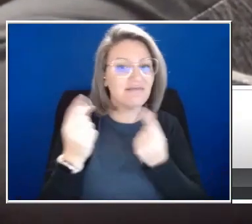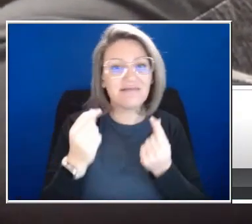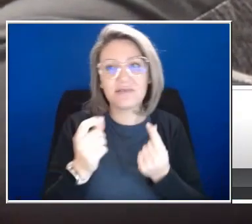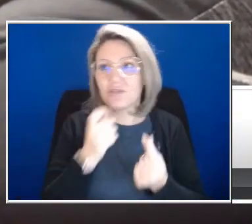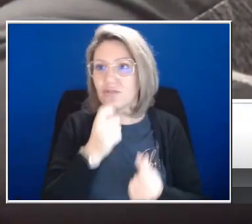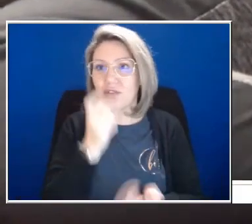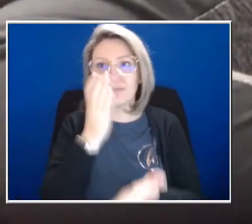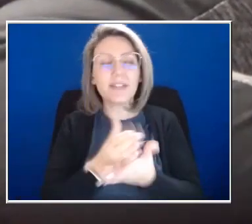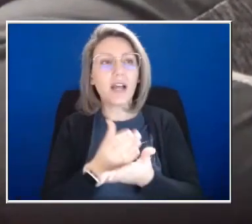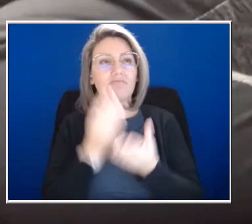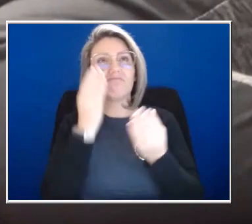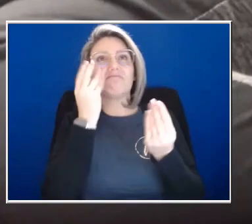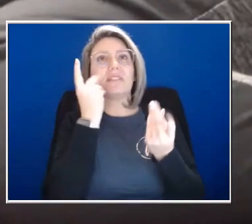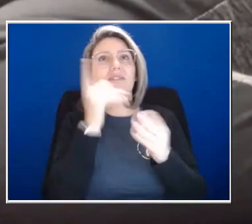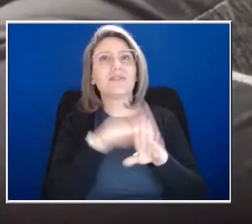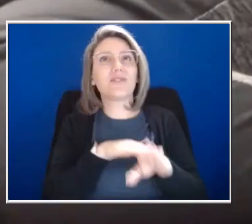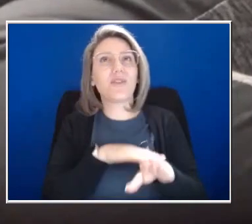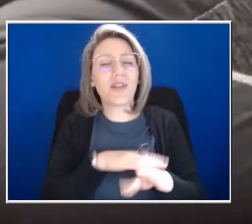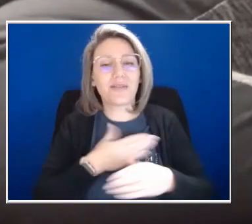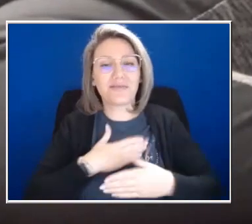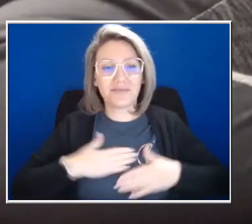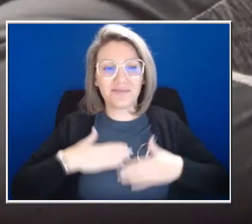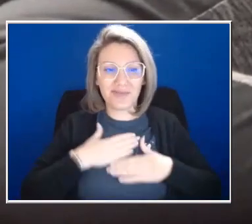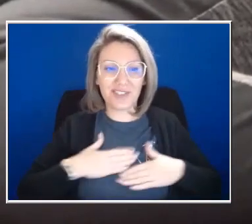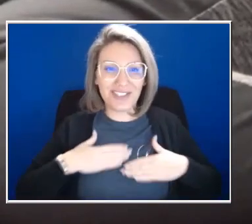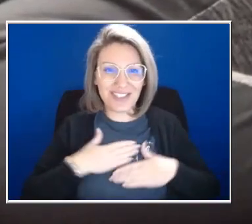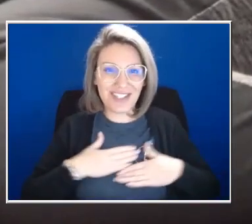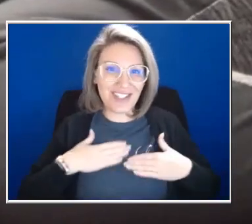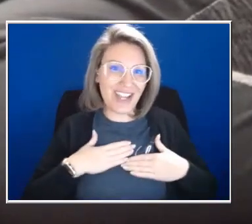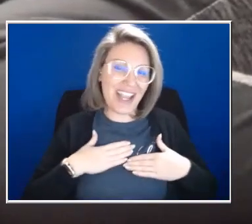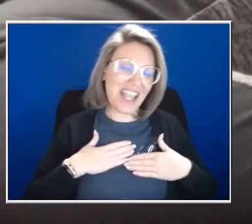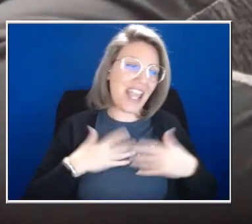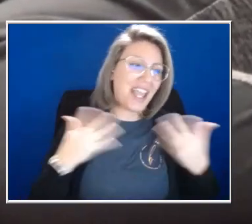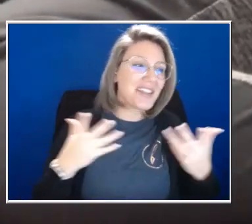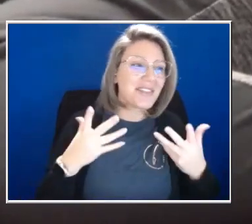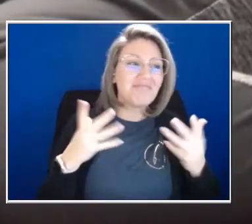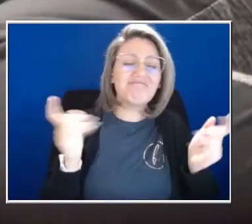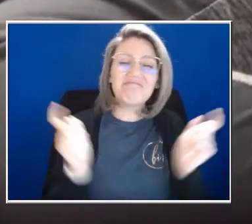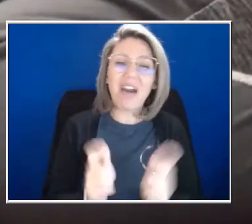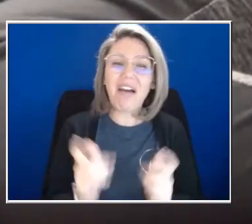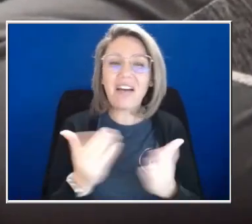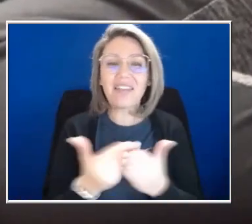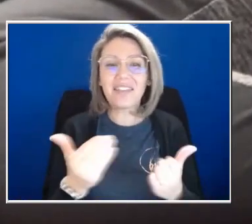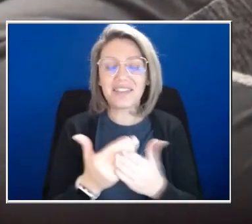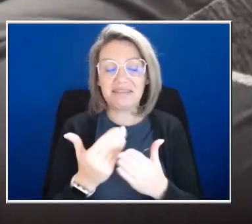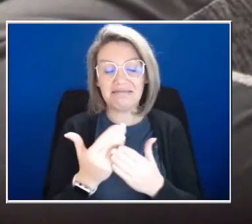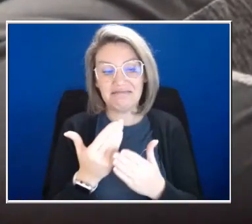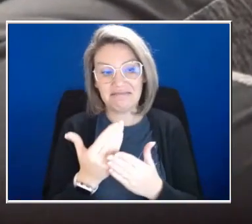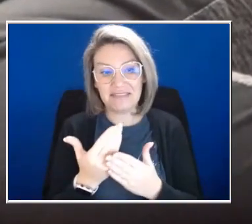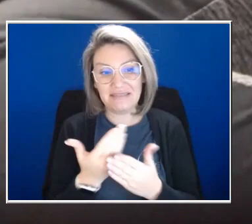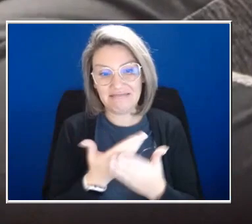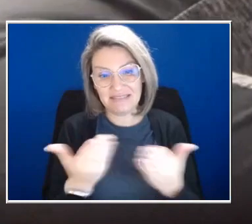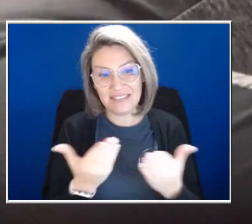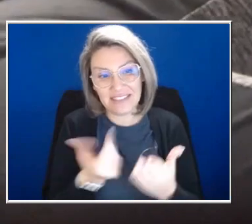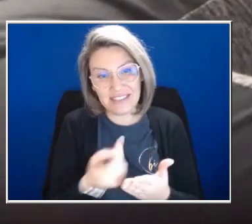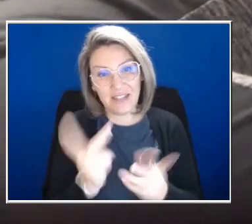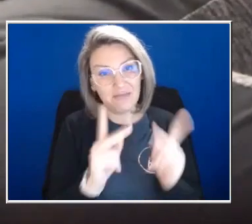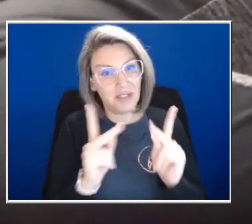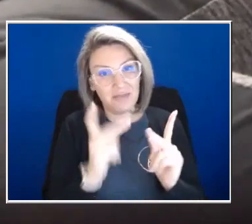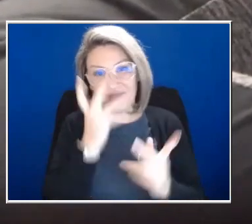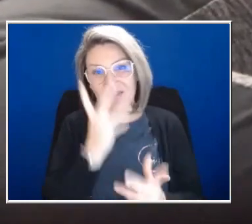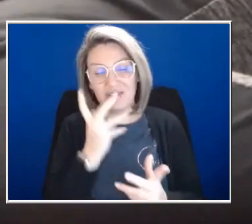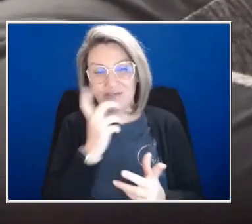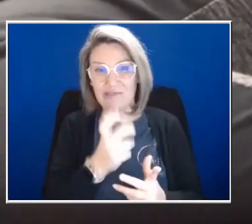take time, slow down, and appreciate the small things. Things that some people, unfortunately, don't get